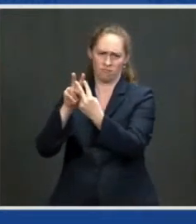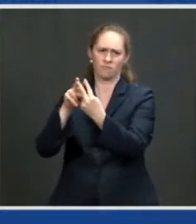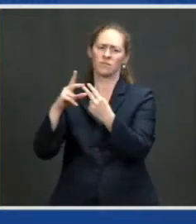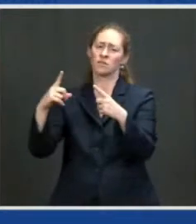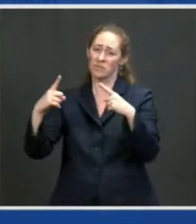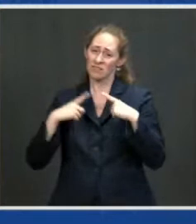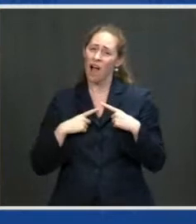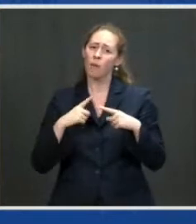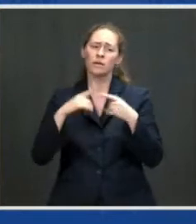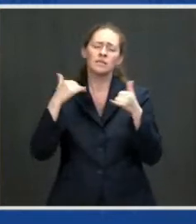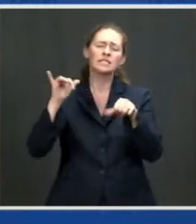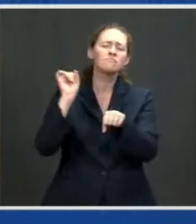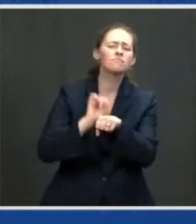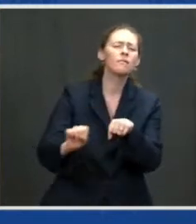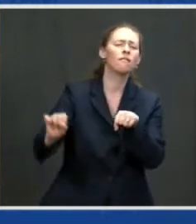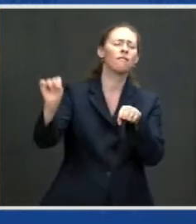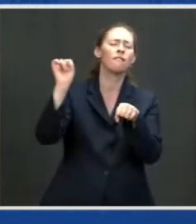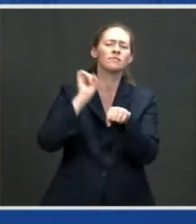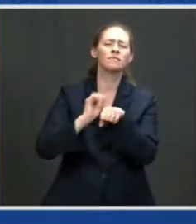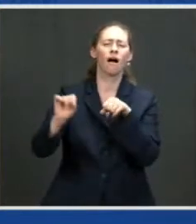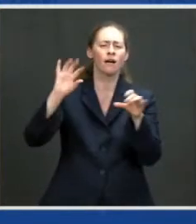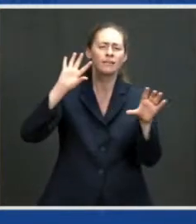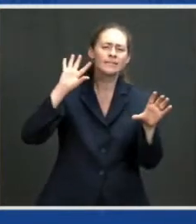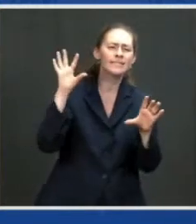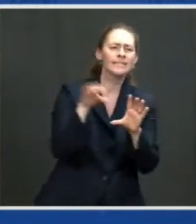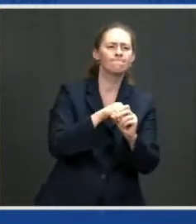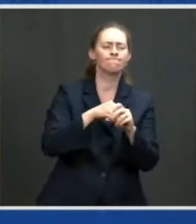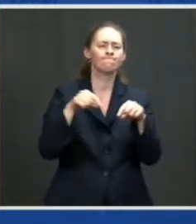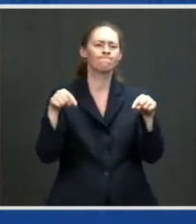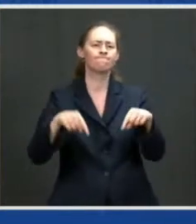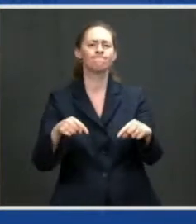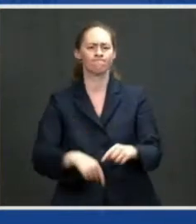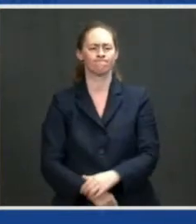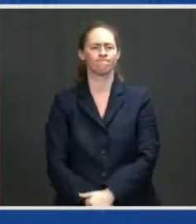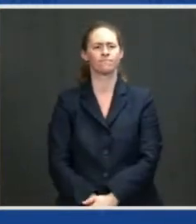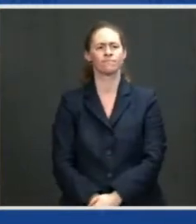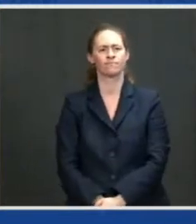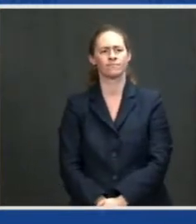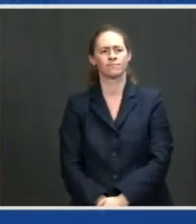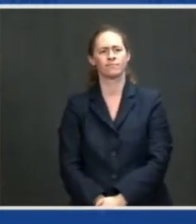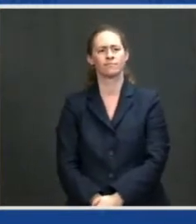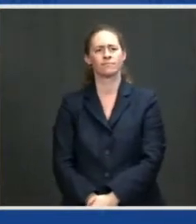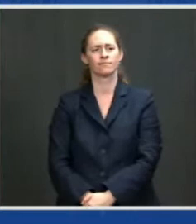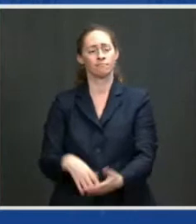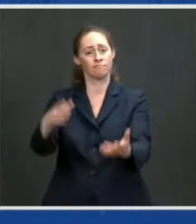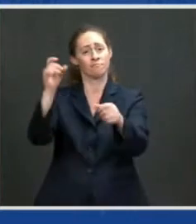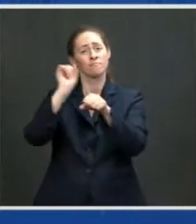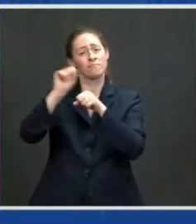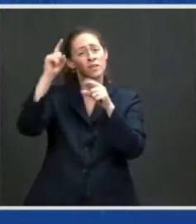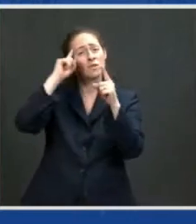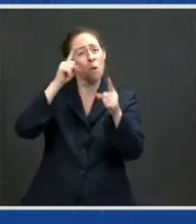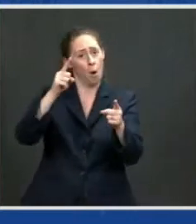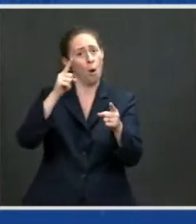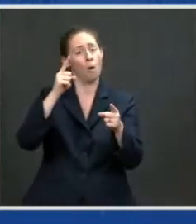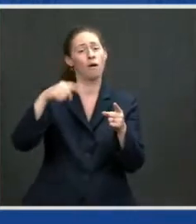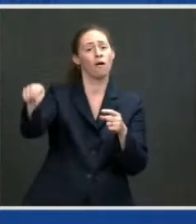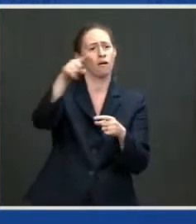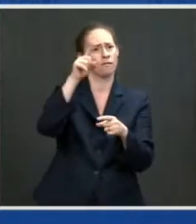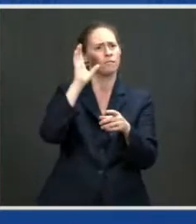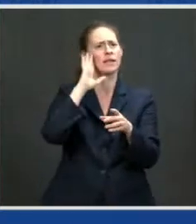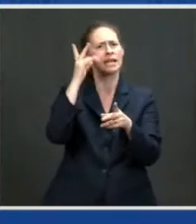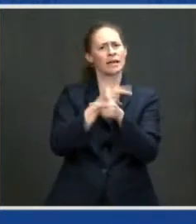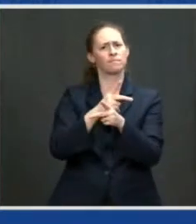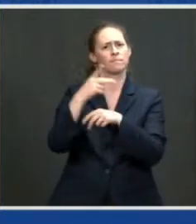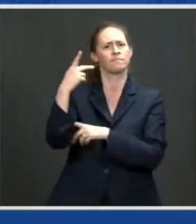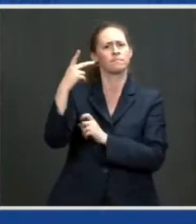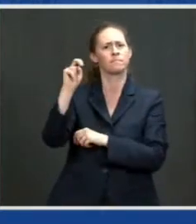can trust that their pensions they work so damn hard for and sacrificed to secure will be there for them. Unlike